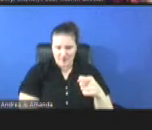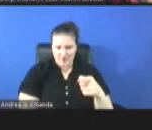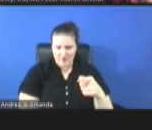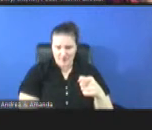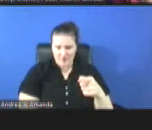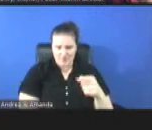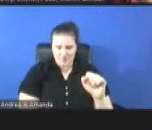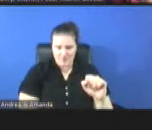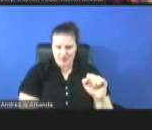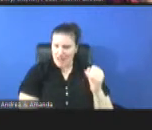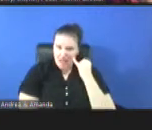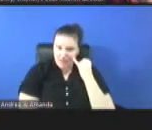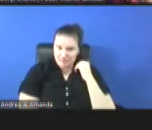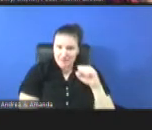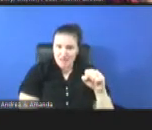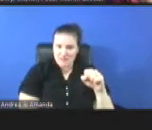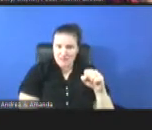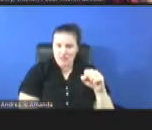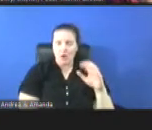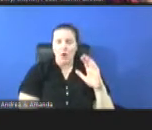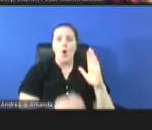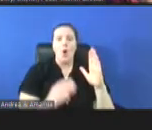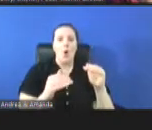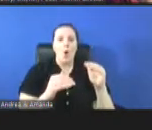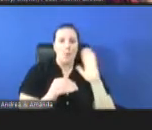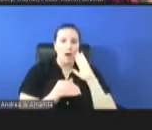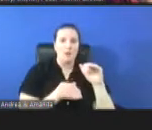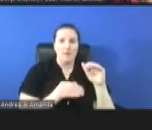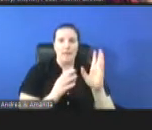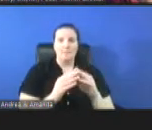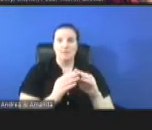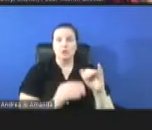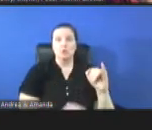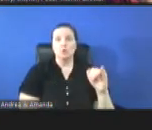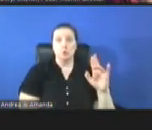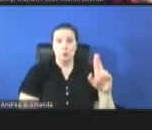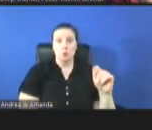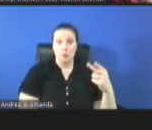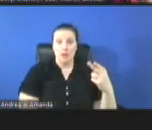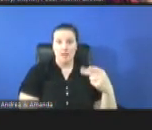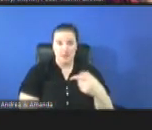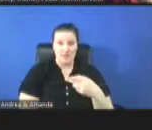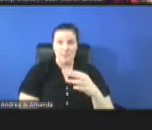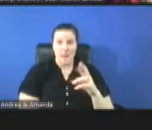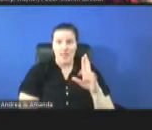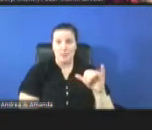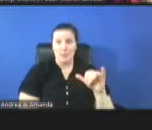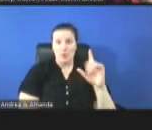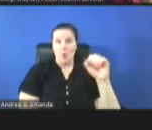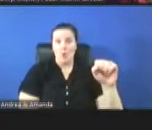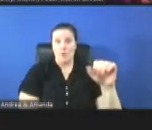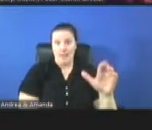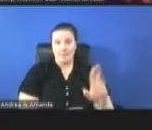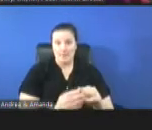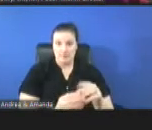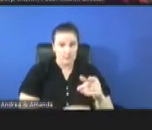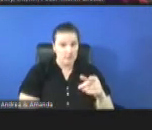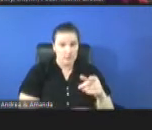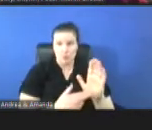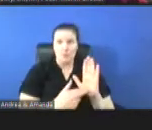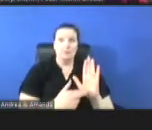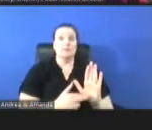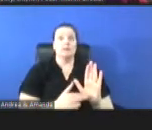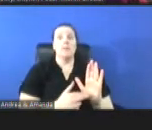so, hopefully, I know at that meeting, Judith was at this meeting, Judith Mallory was at this meeting. I'm not sure if you are